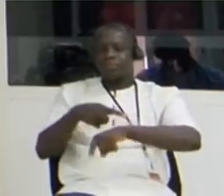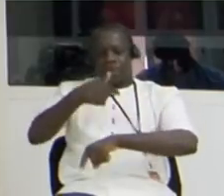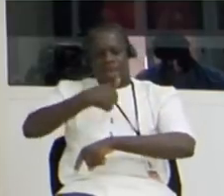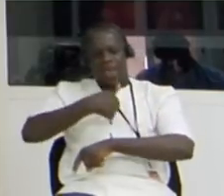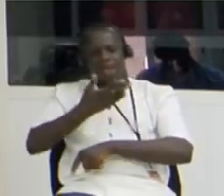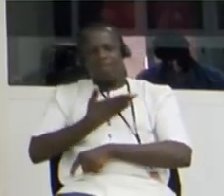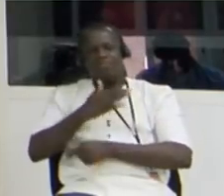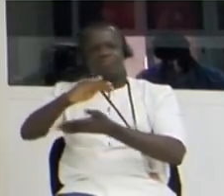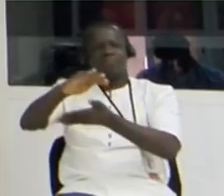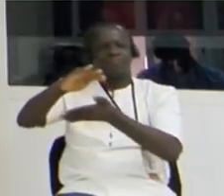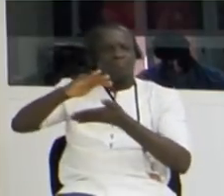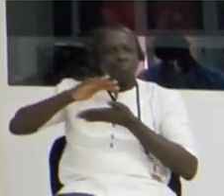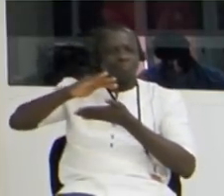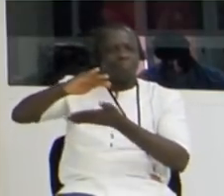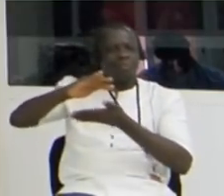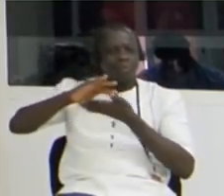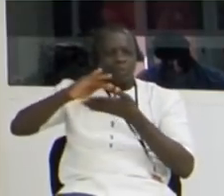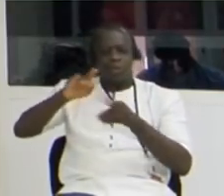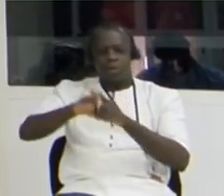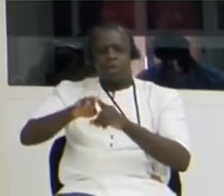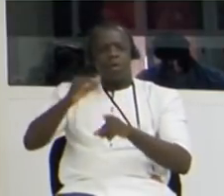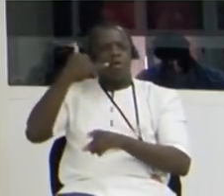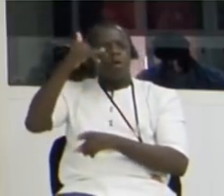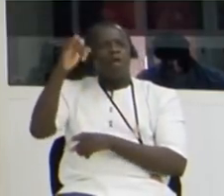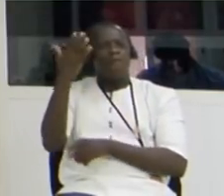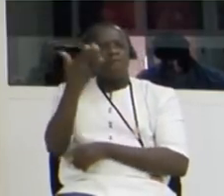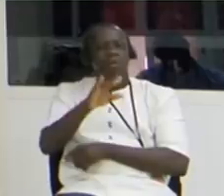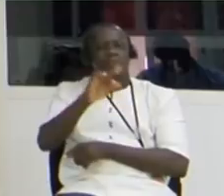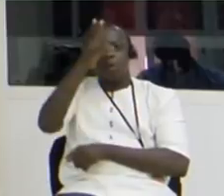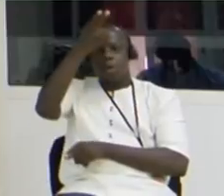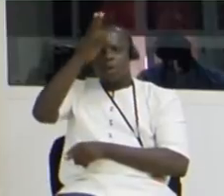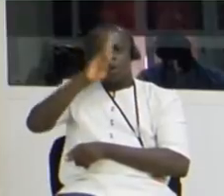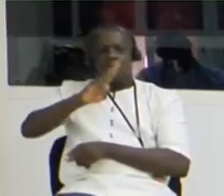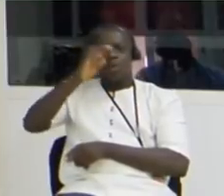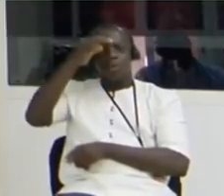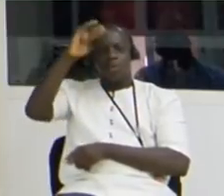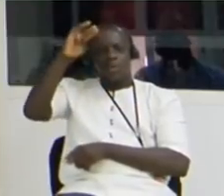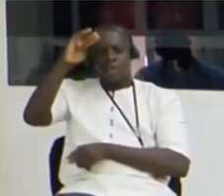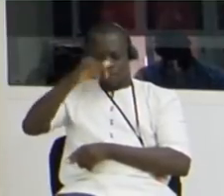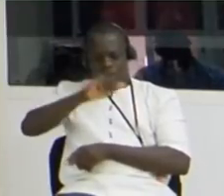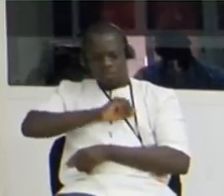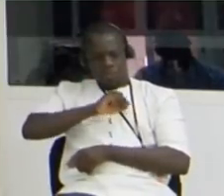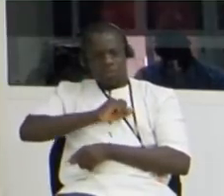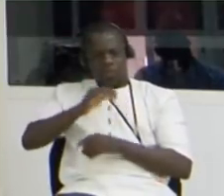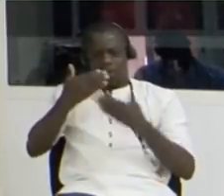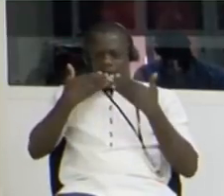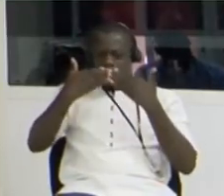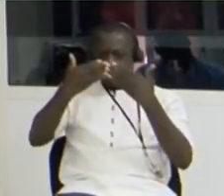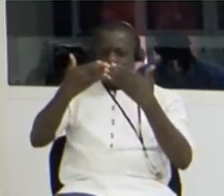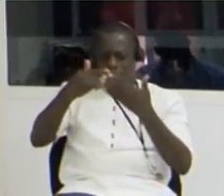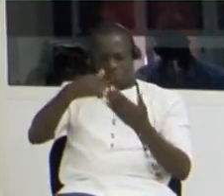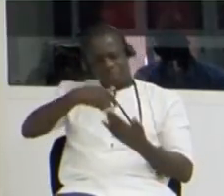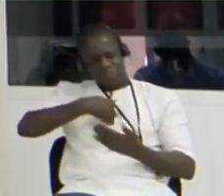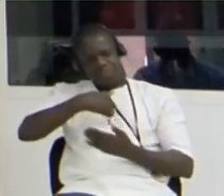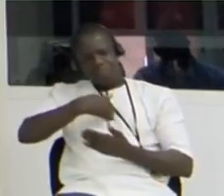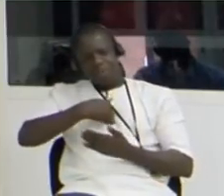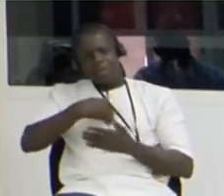got a call from the minister, honorable minister, and she informed me that he's